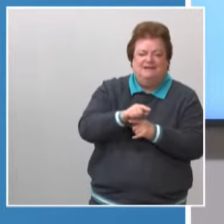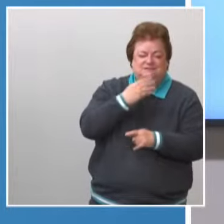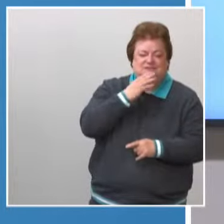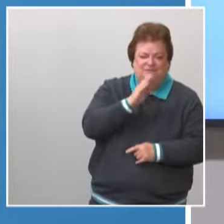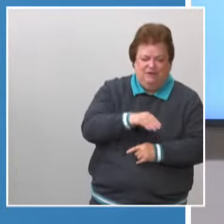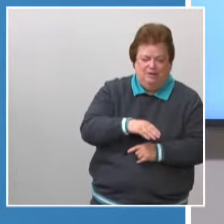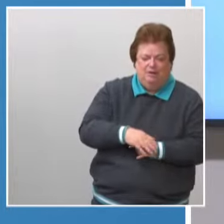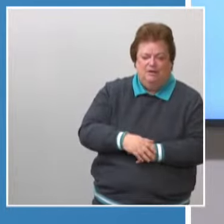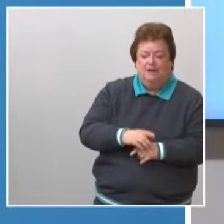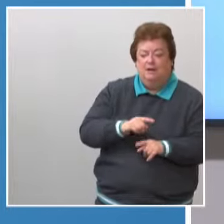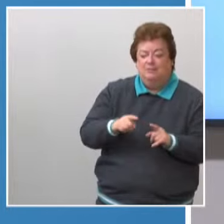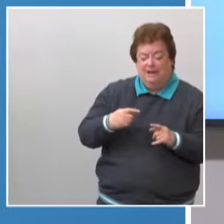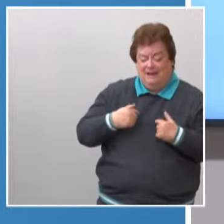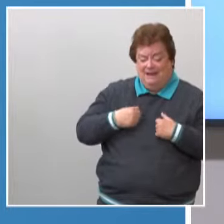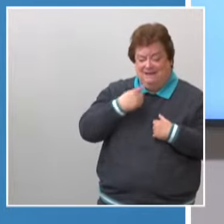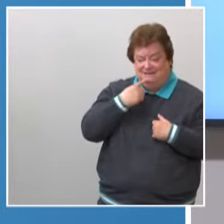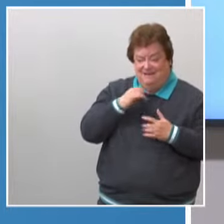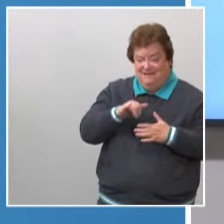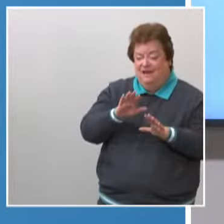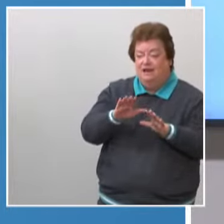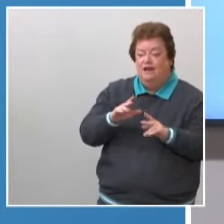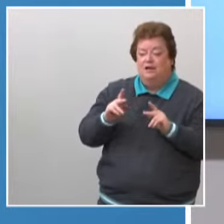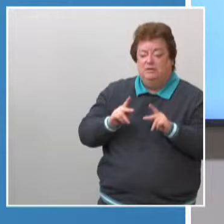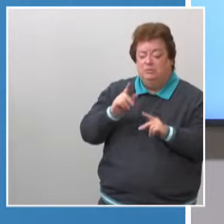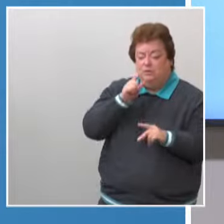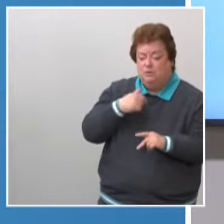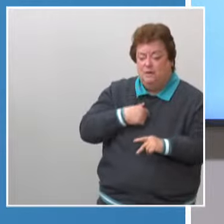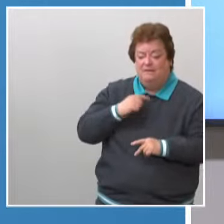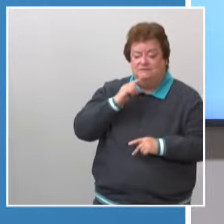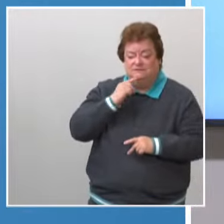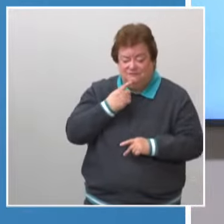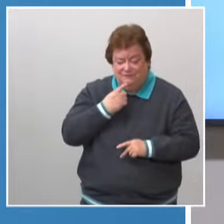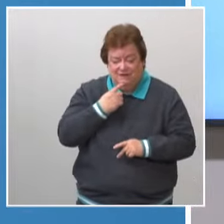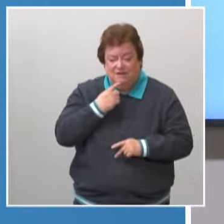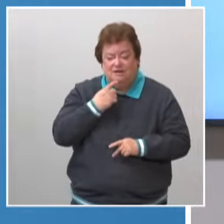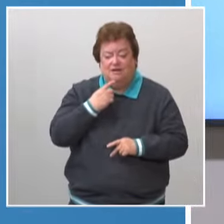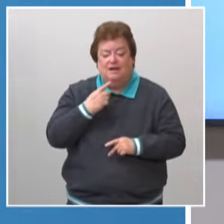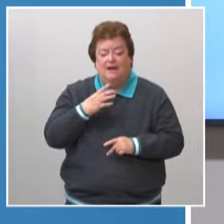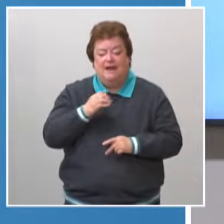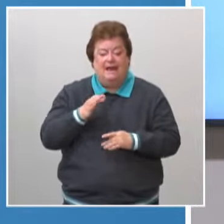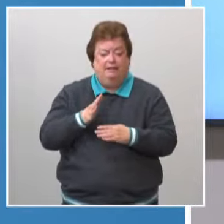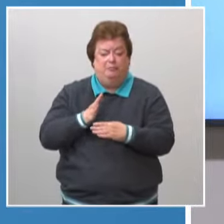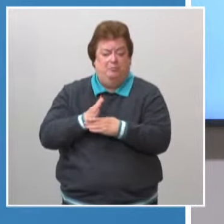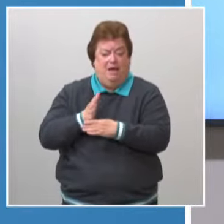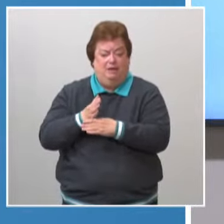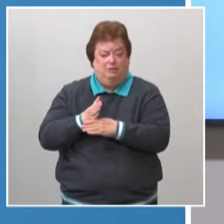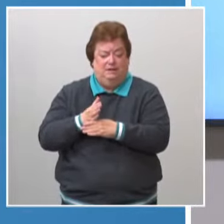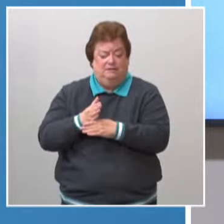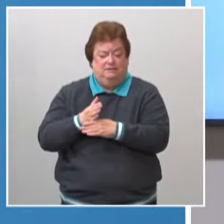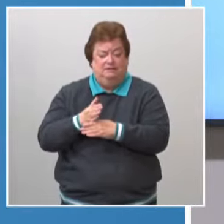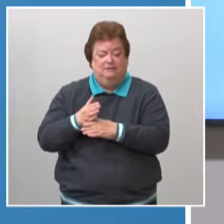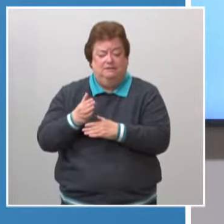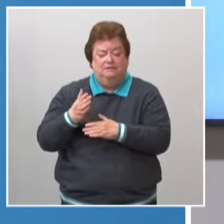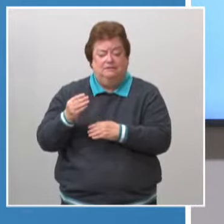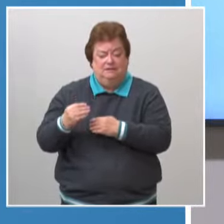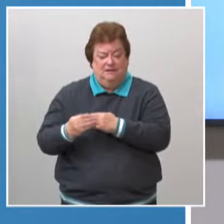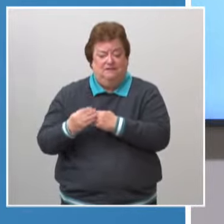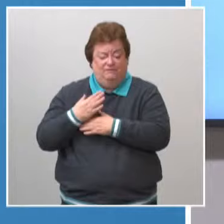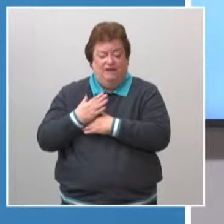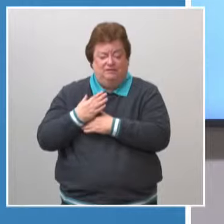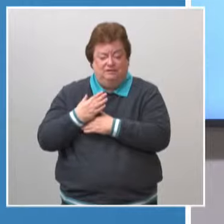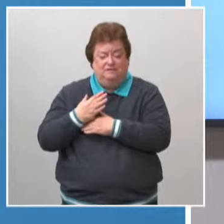But even having said that, all the people that are having severe and very moderate infections, there's